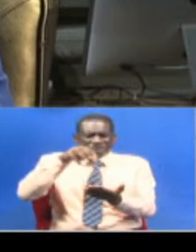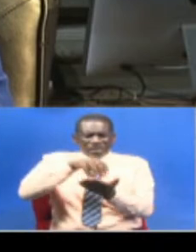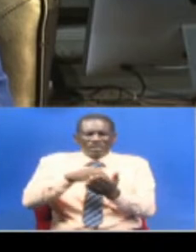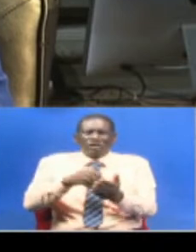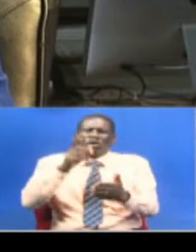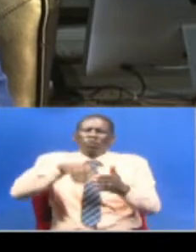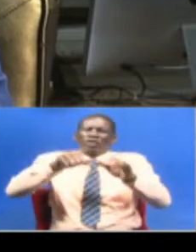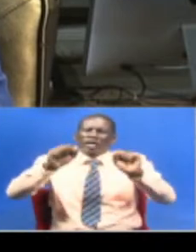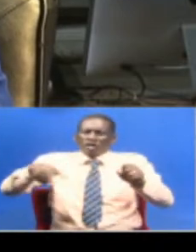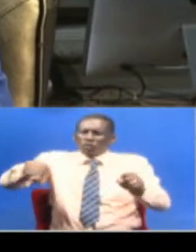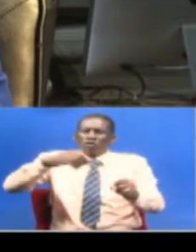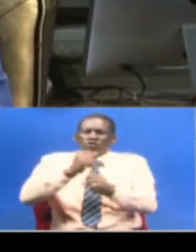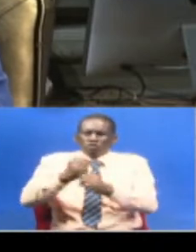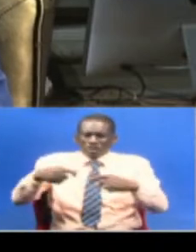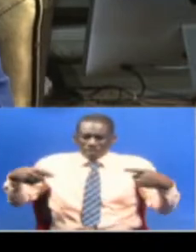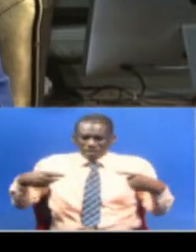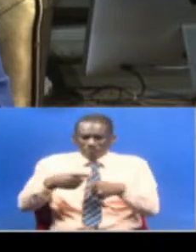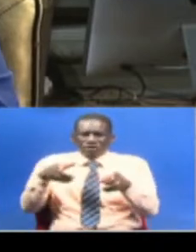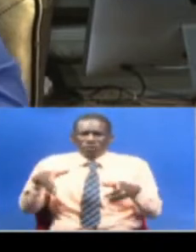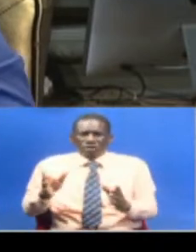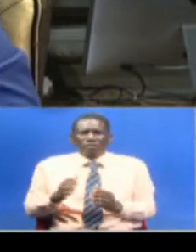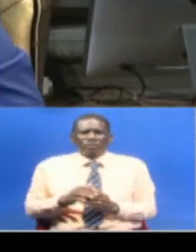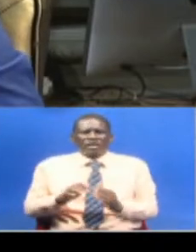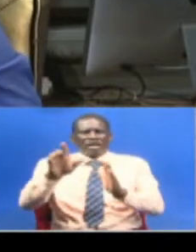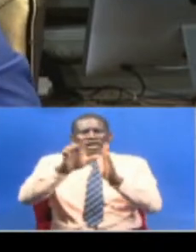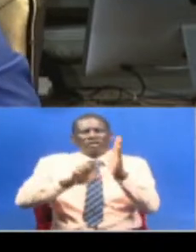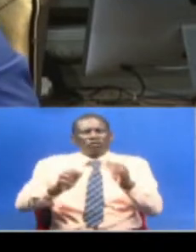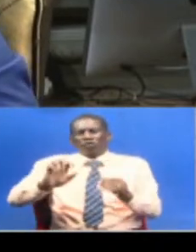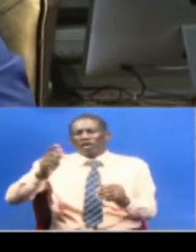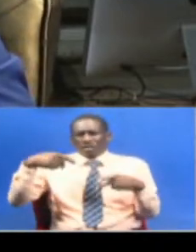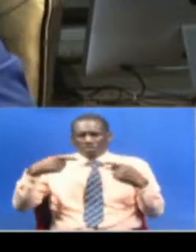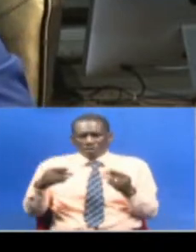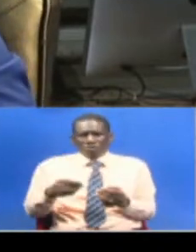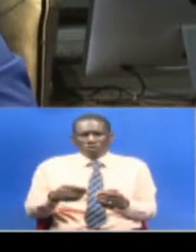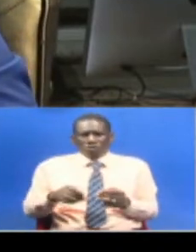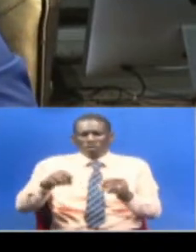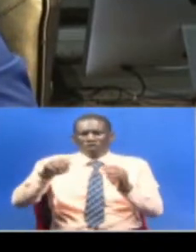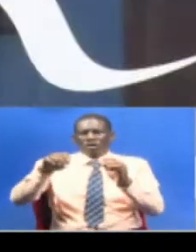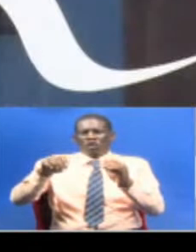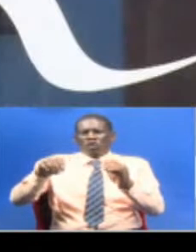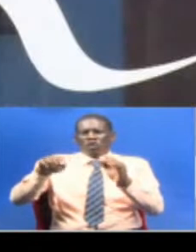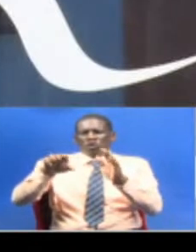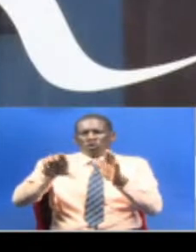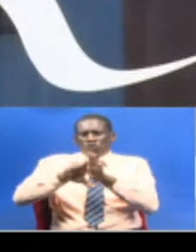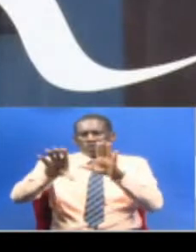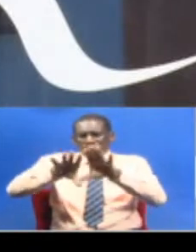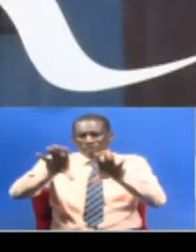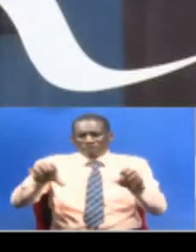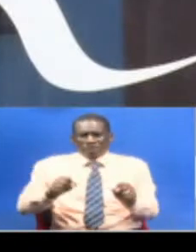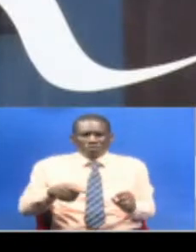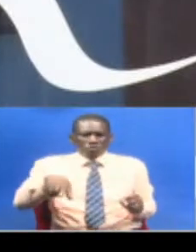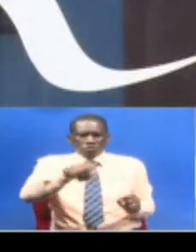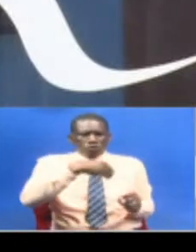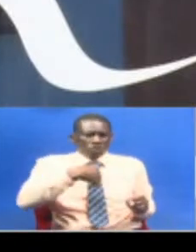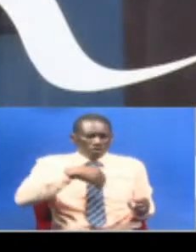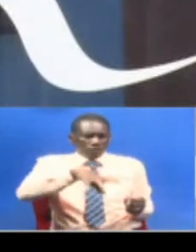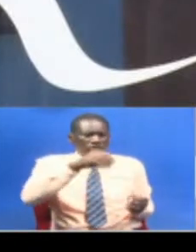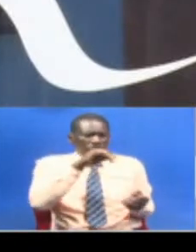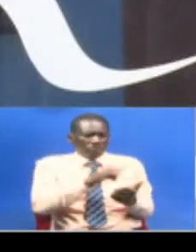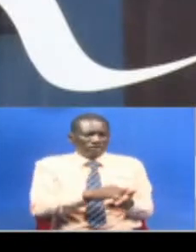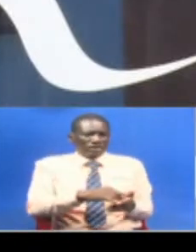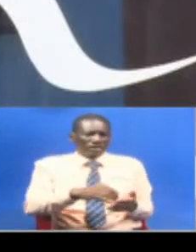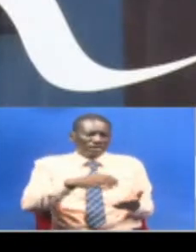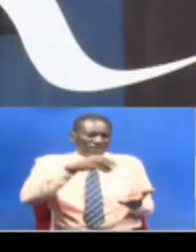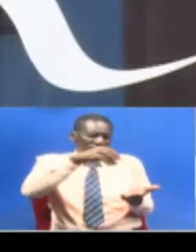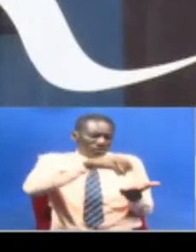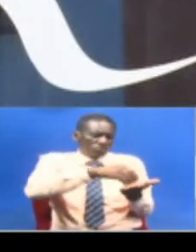do differently? Lessons for Kenya's legal system, so to speak. We have found that circumstantial